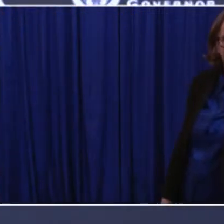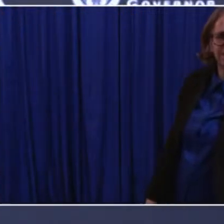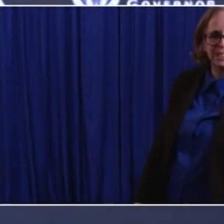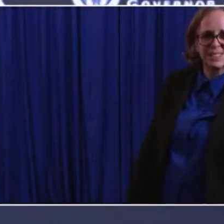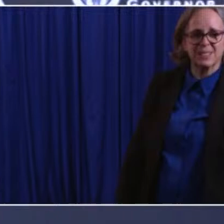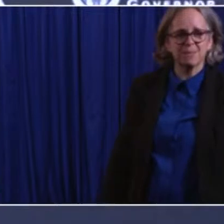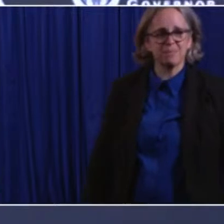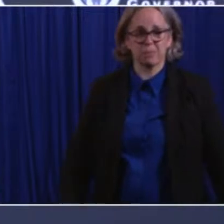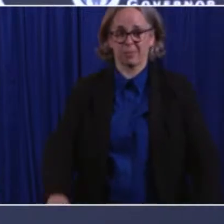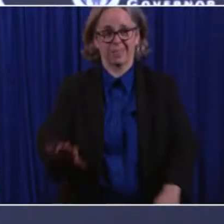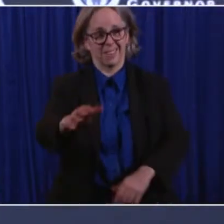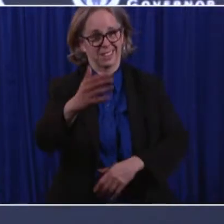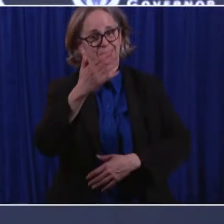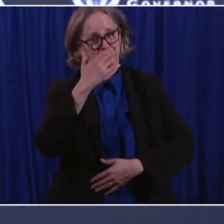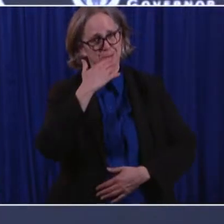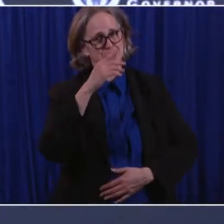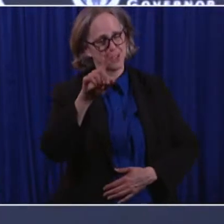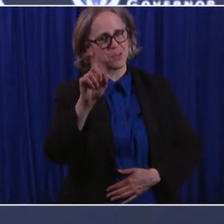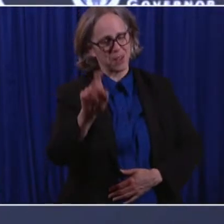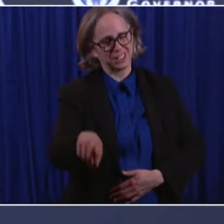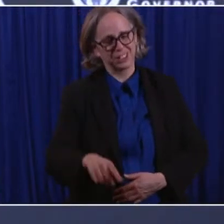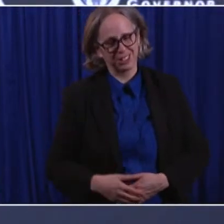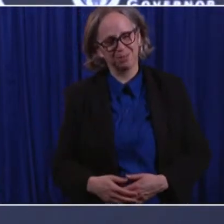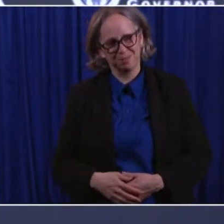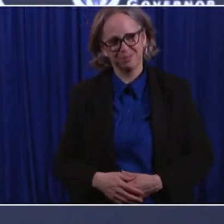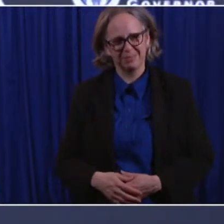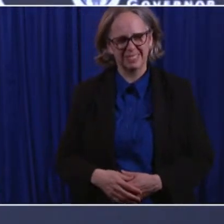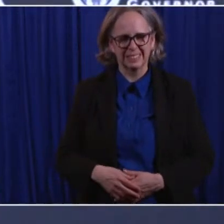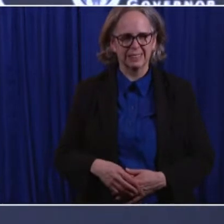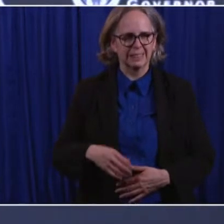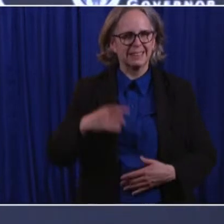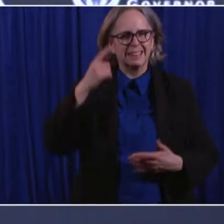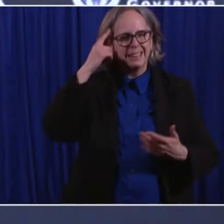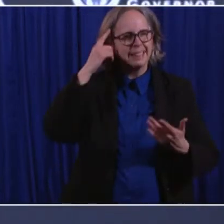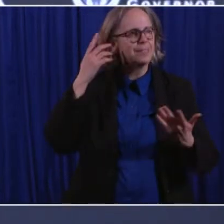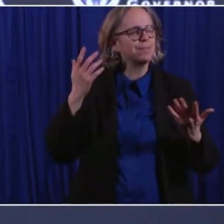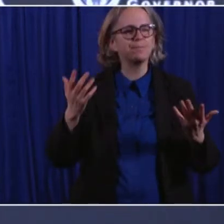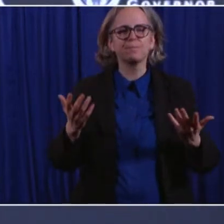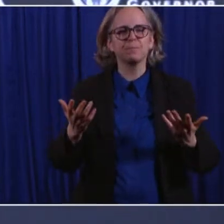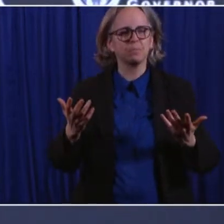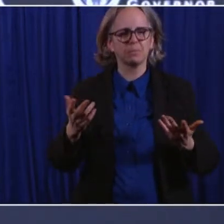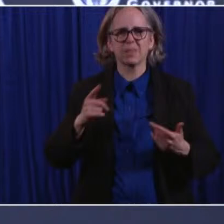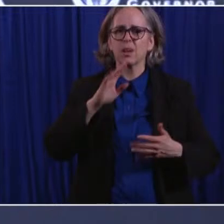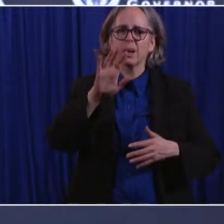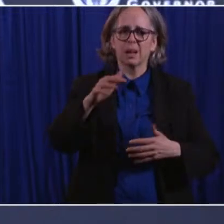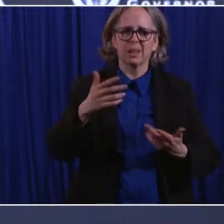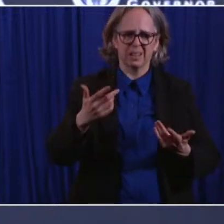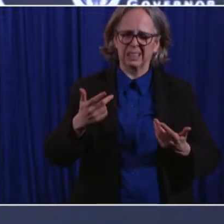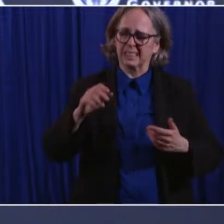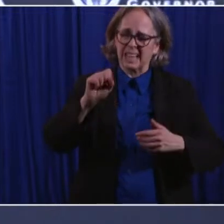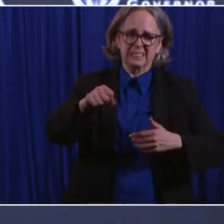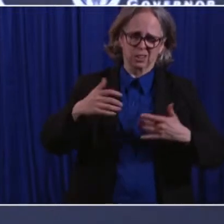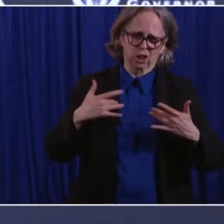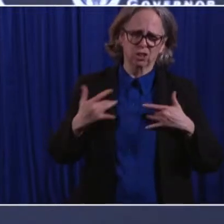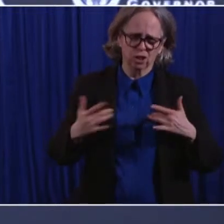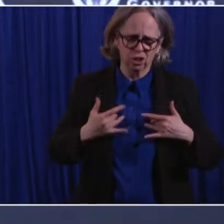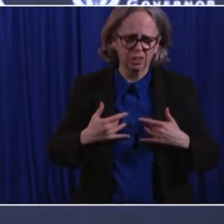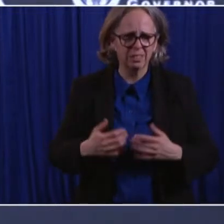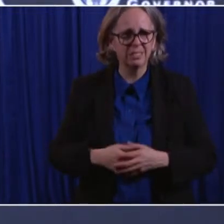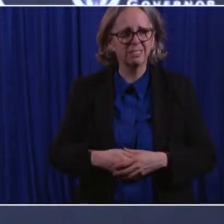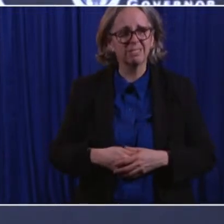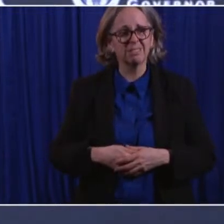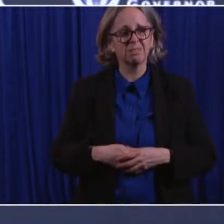question. And I think it's something that we always have to be concerned about. I've talked to the Speaker and the Senate President in